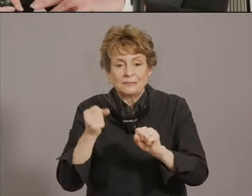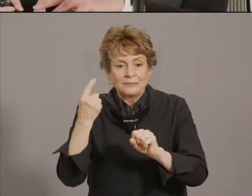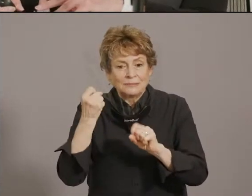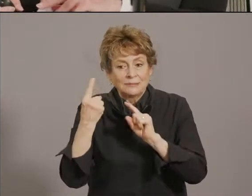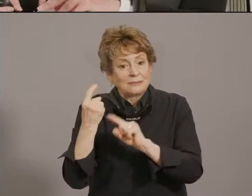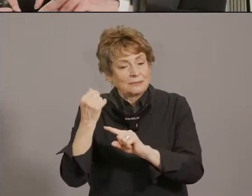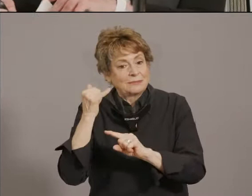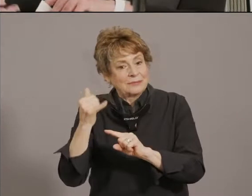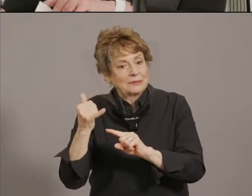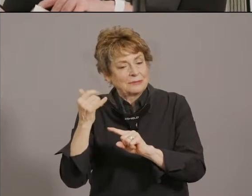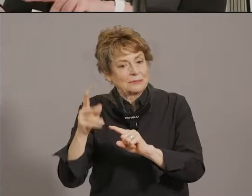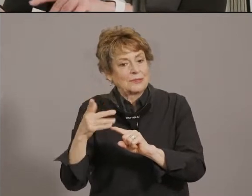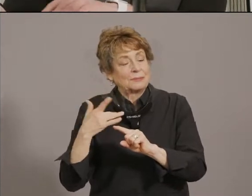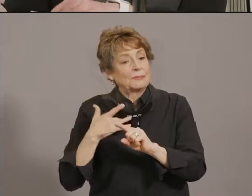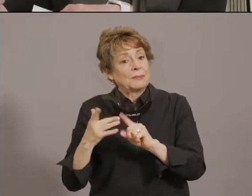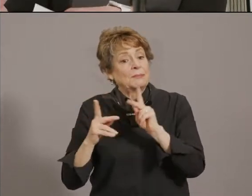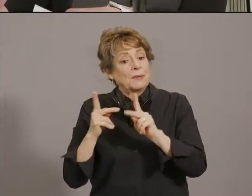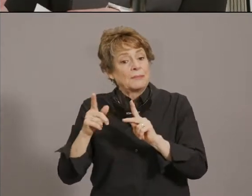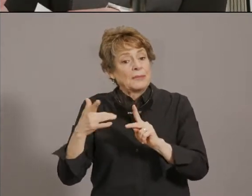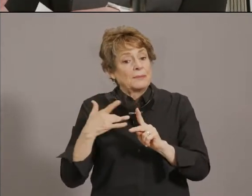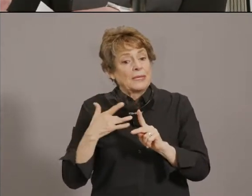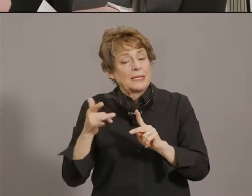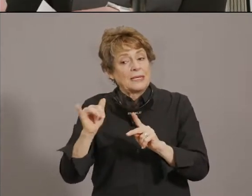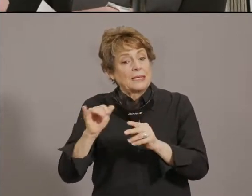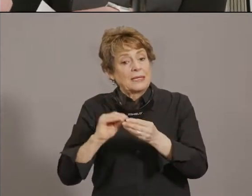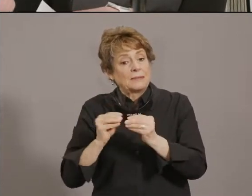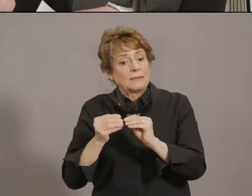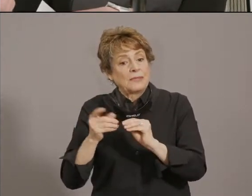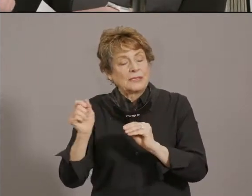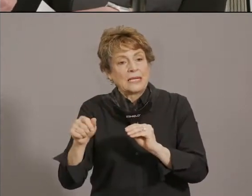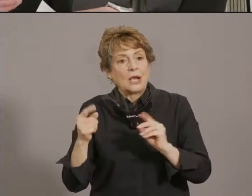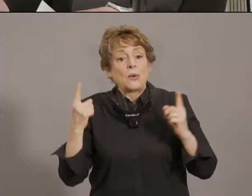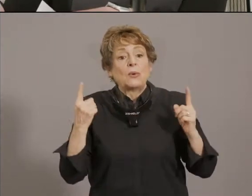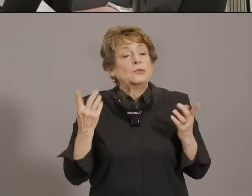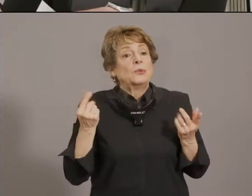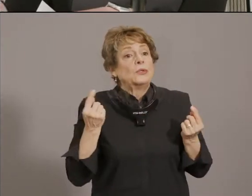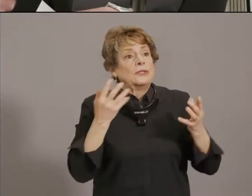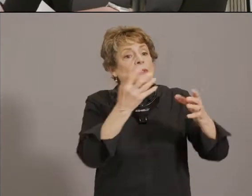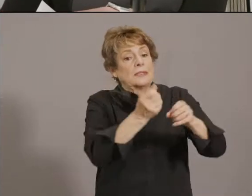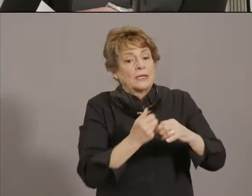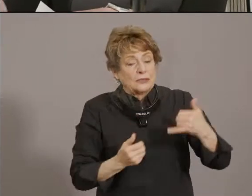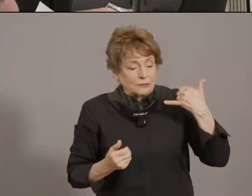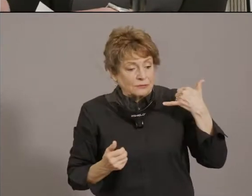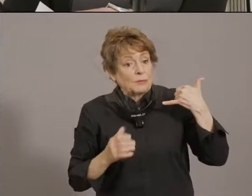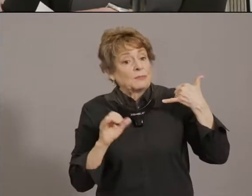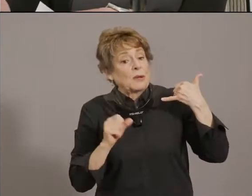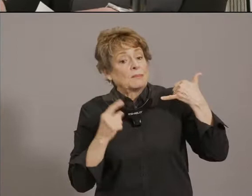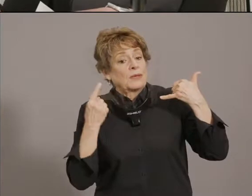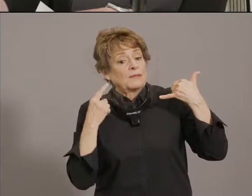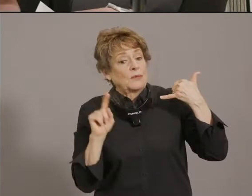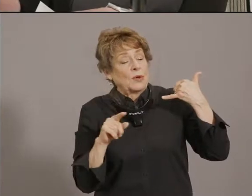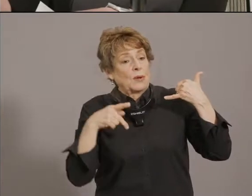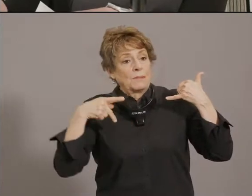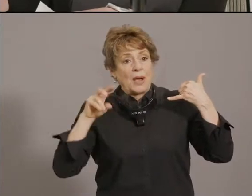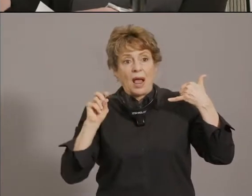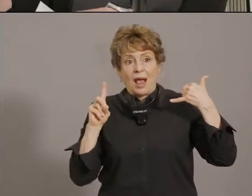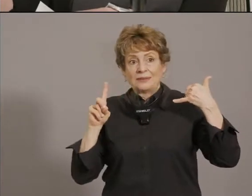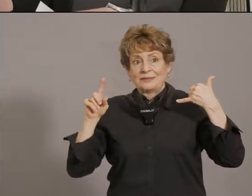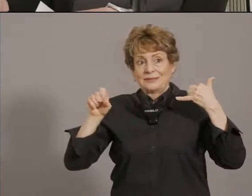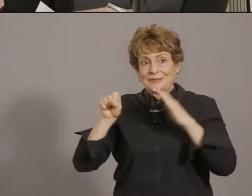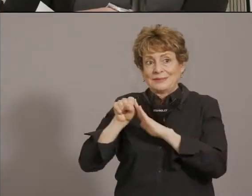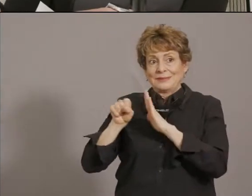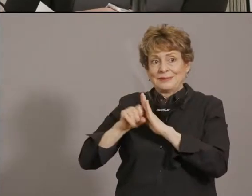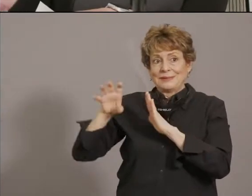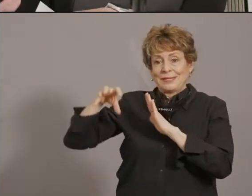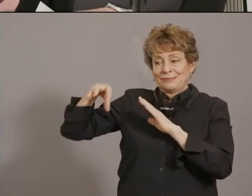facilities or sites that are utilizing the Arizona vaccine management system. So they won't be able to help walk through a Walgreens or